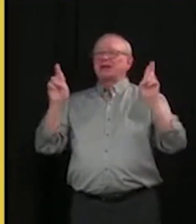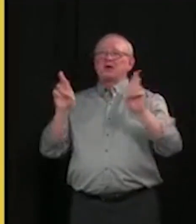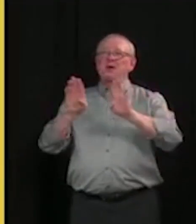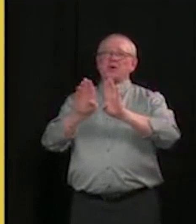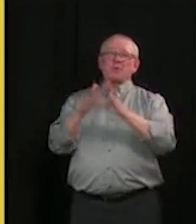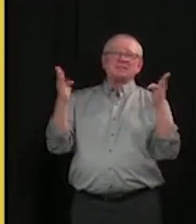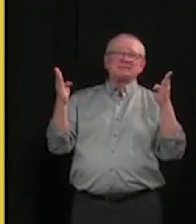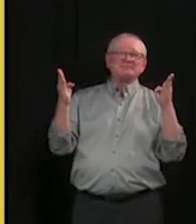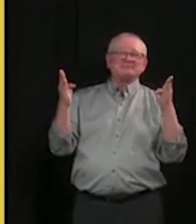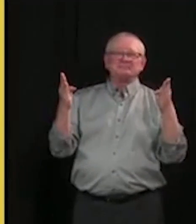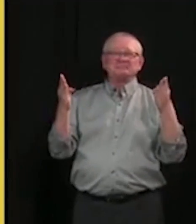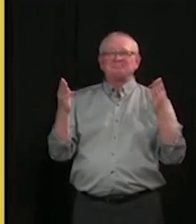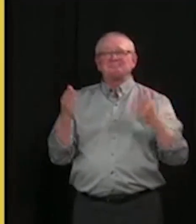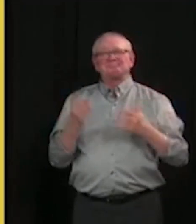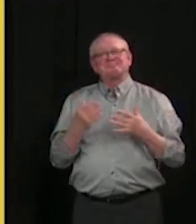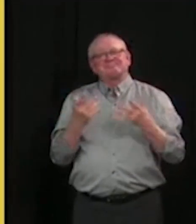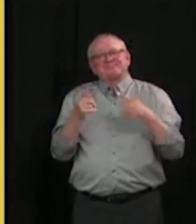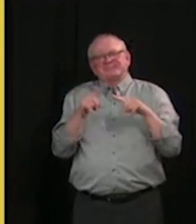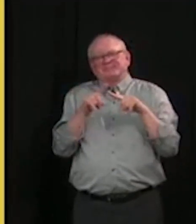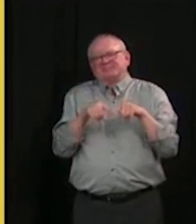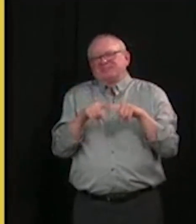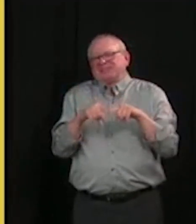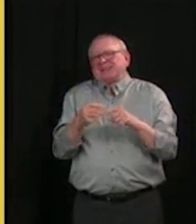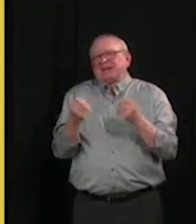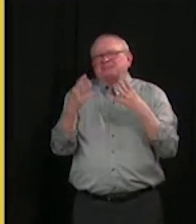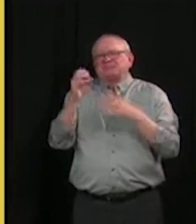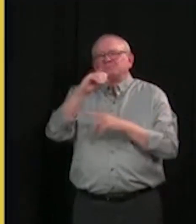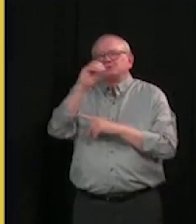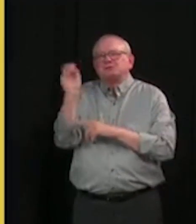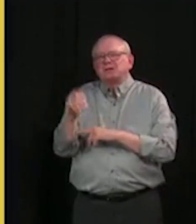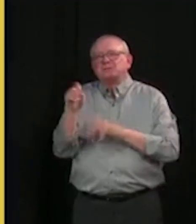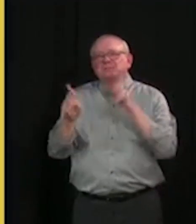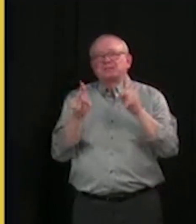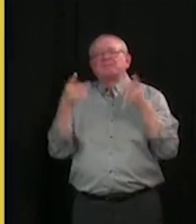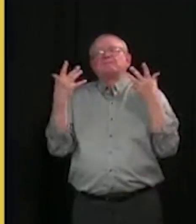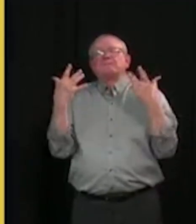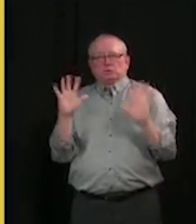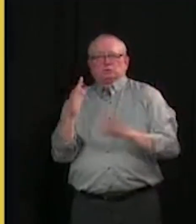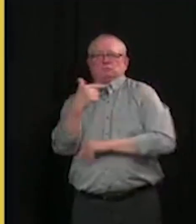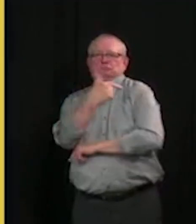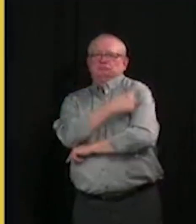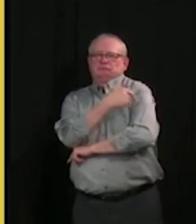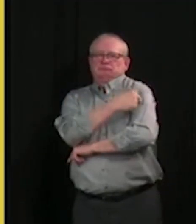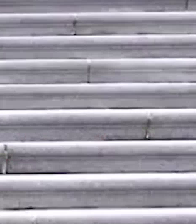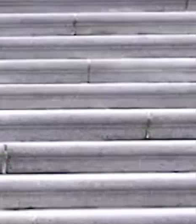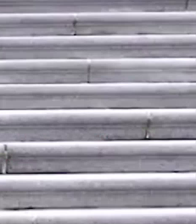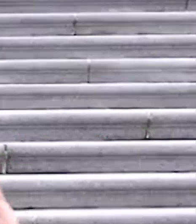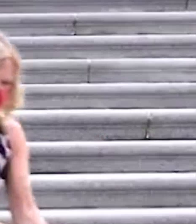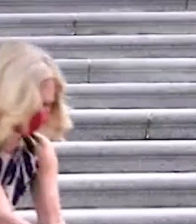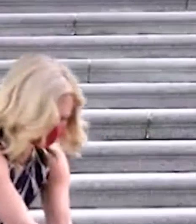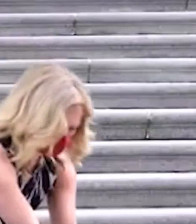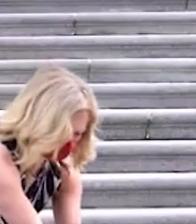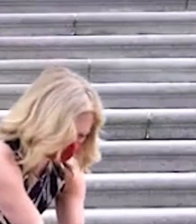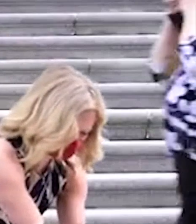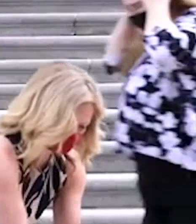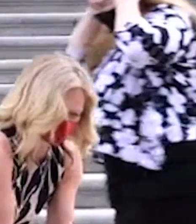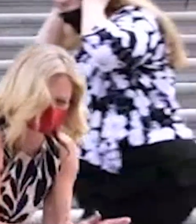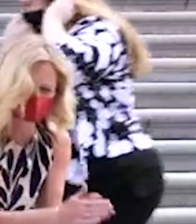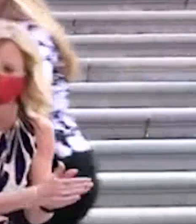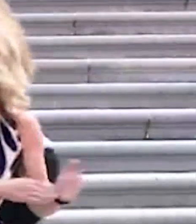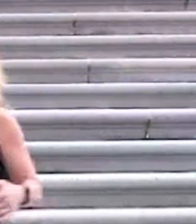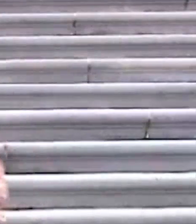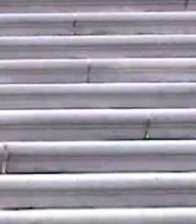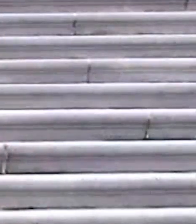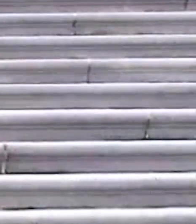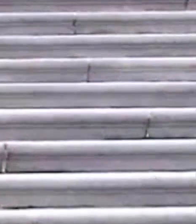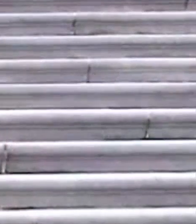of population that gets vaccinated. We'll also be looking at hospitalizations at least early in the reopening phase. But the opposition NDP calling